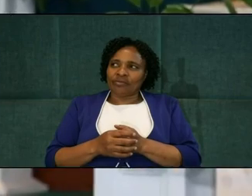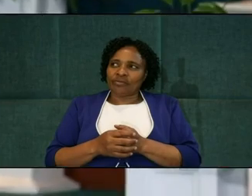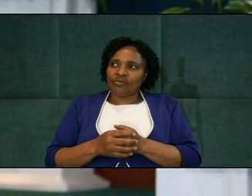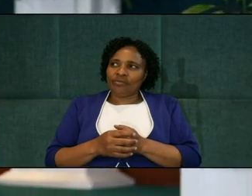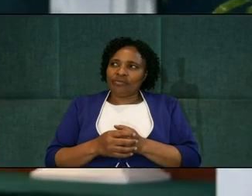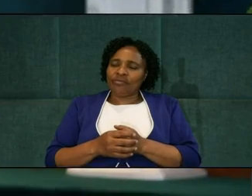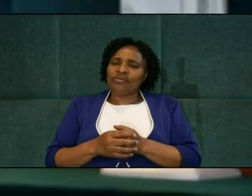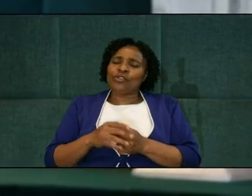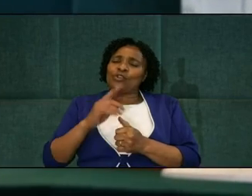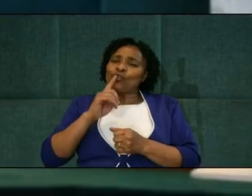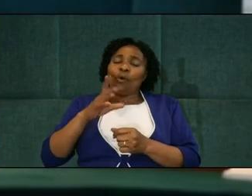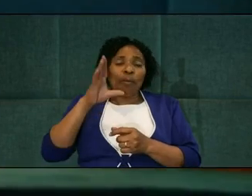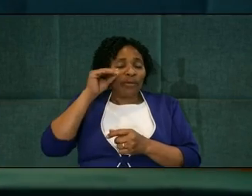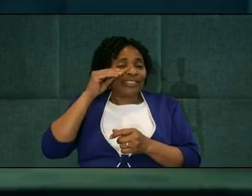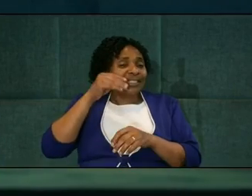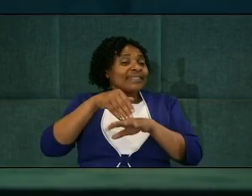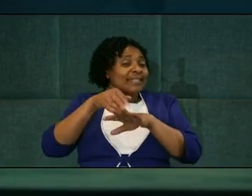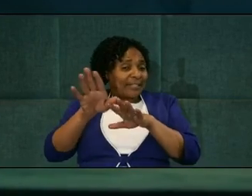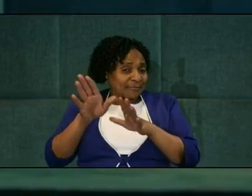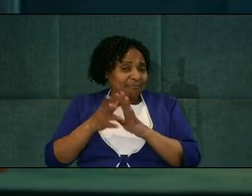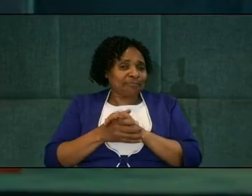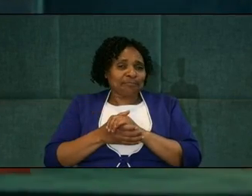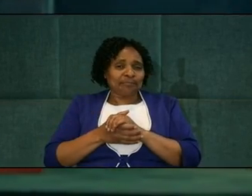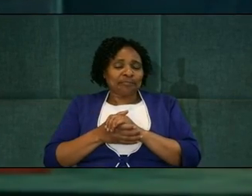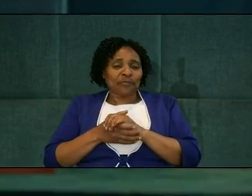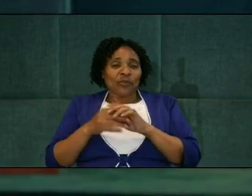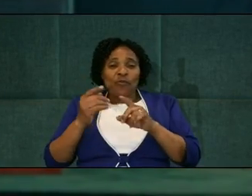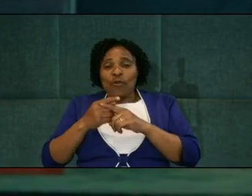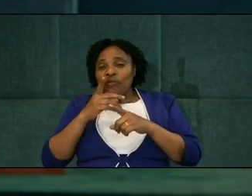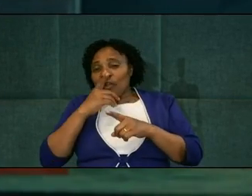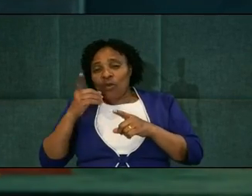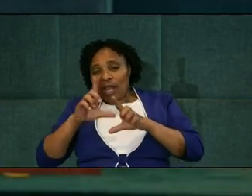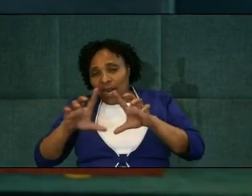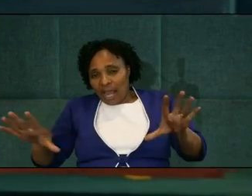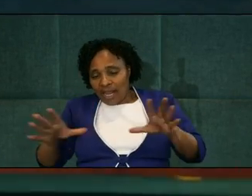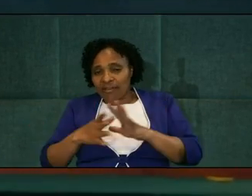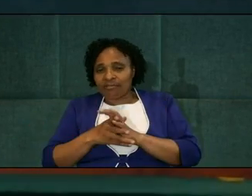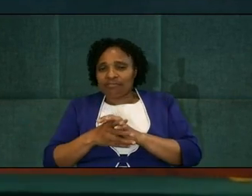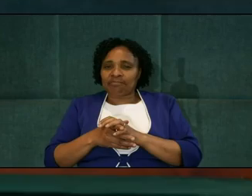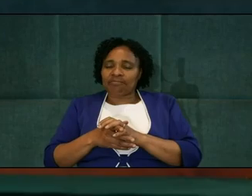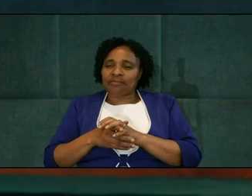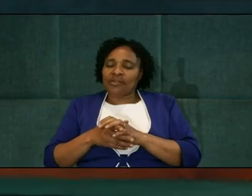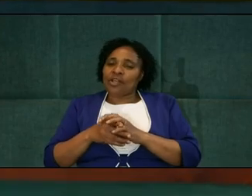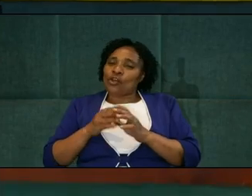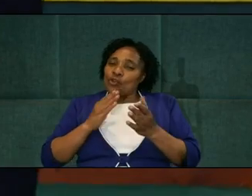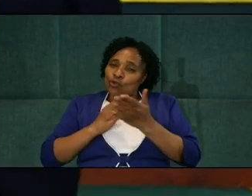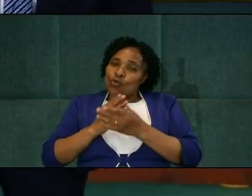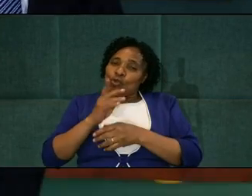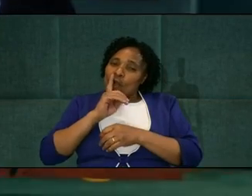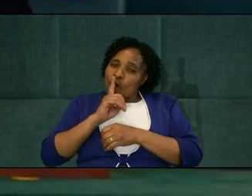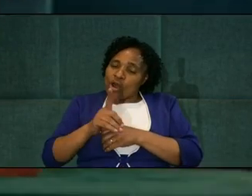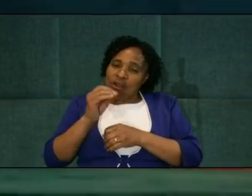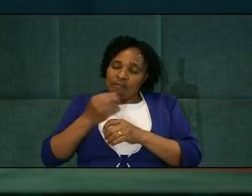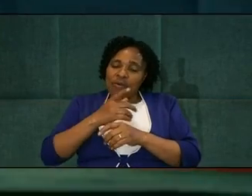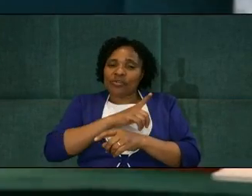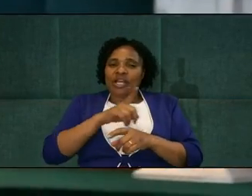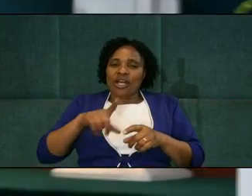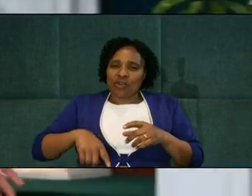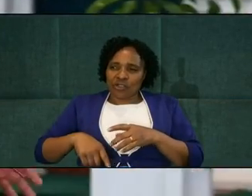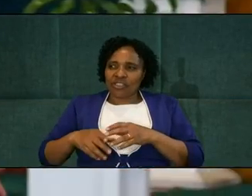Verse 3. So Moses sent them from the wilderness of Paran, according to the command of the Lord.